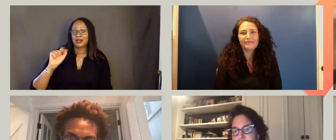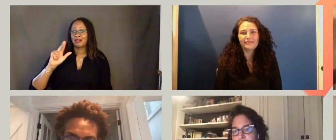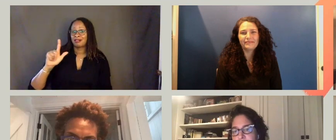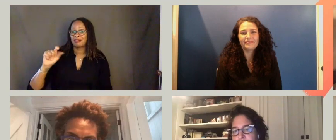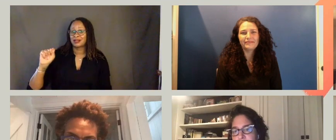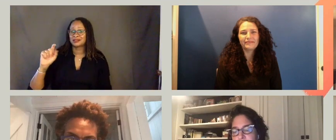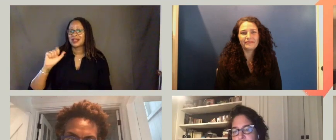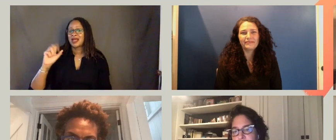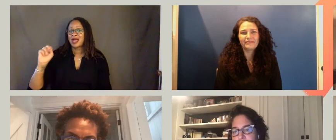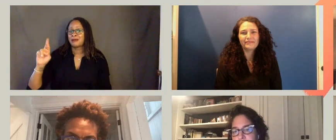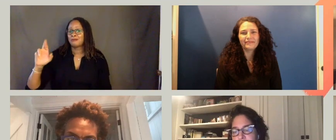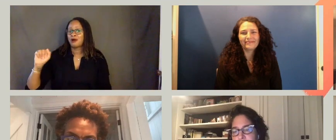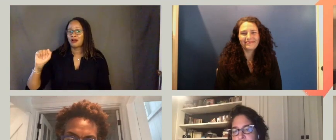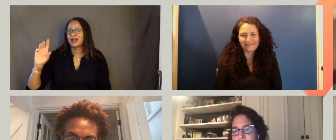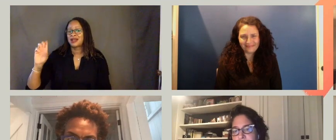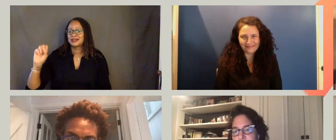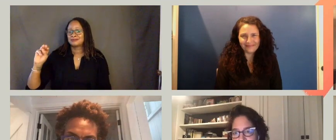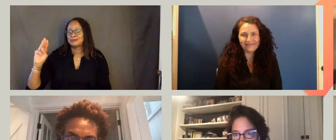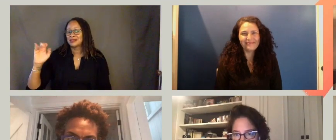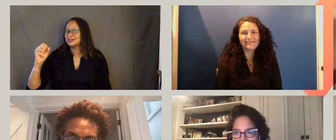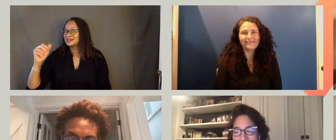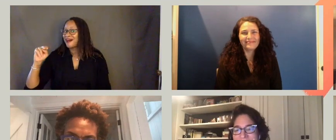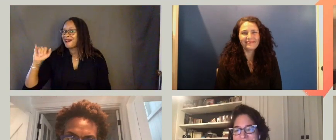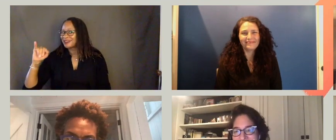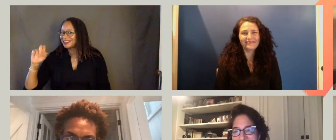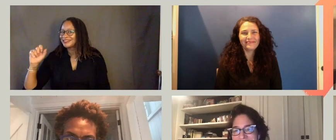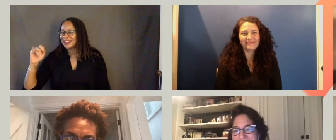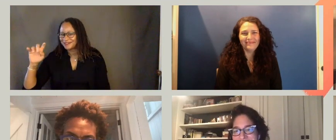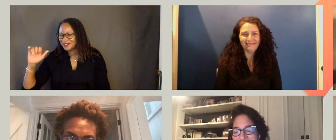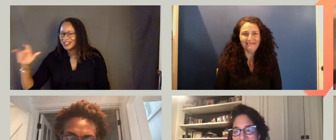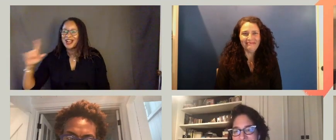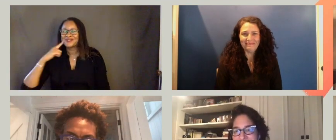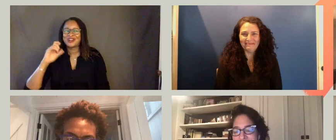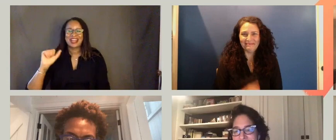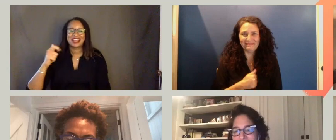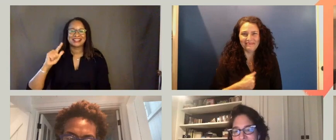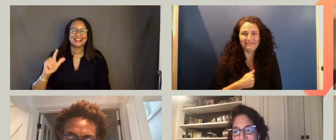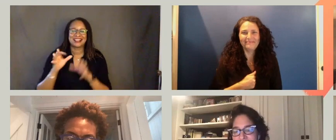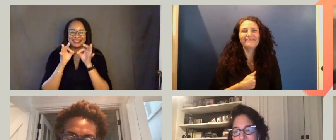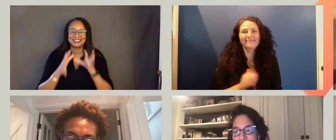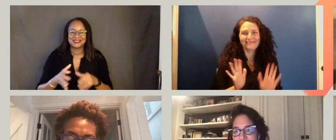and Mara Bassani Santa Maria for the ASL interpretation